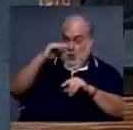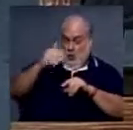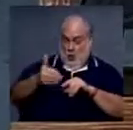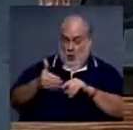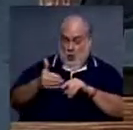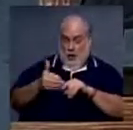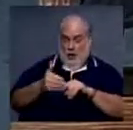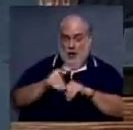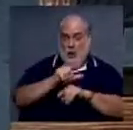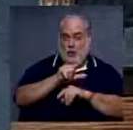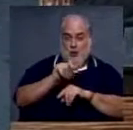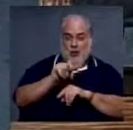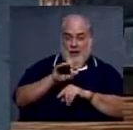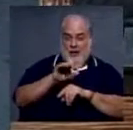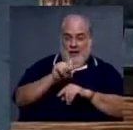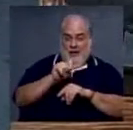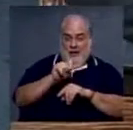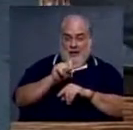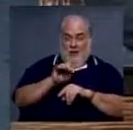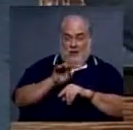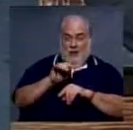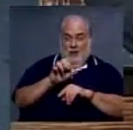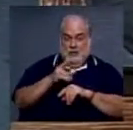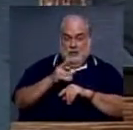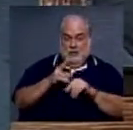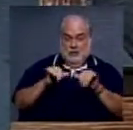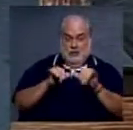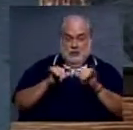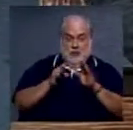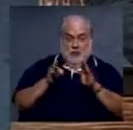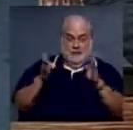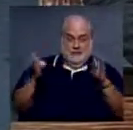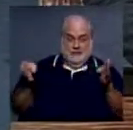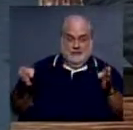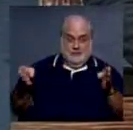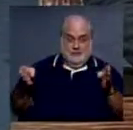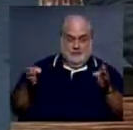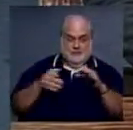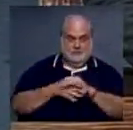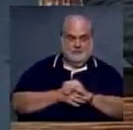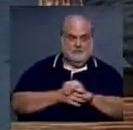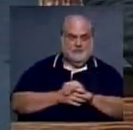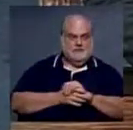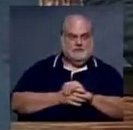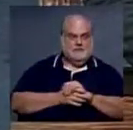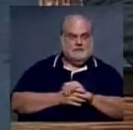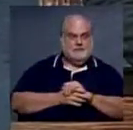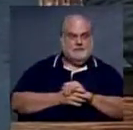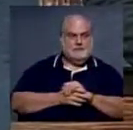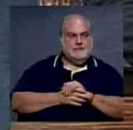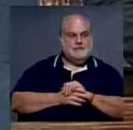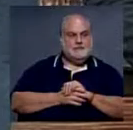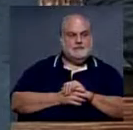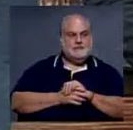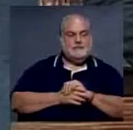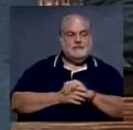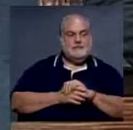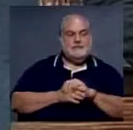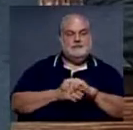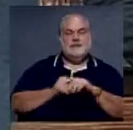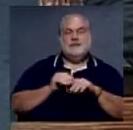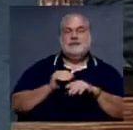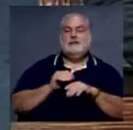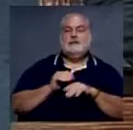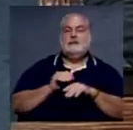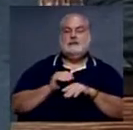is 20 feet, 4 inches wide. So anyway, back to this. The business has incorporated